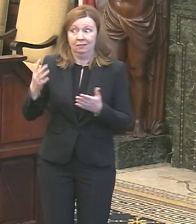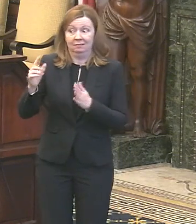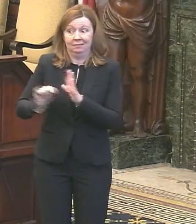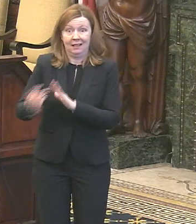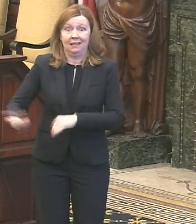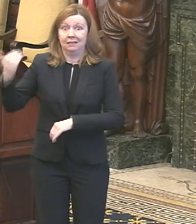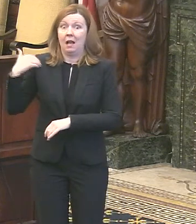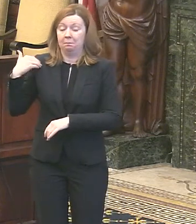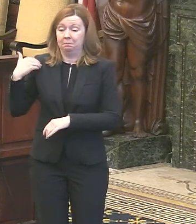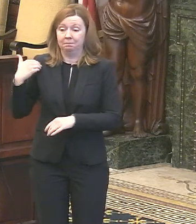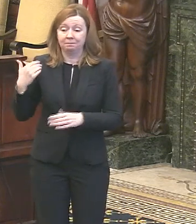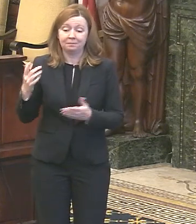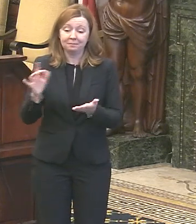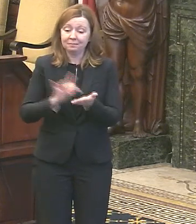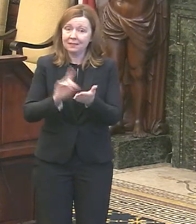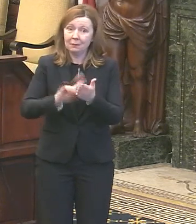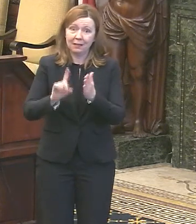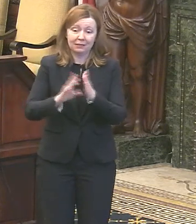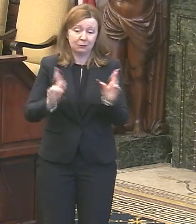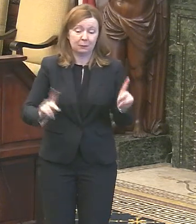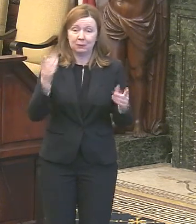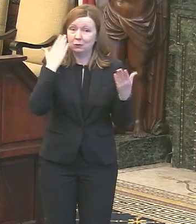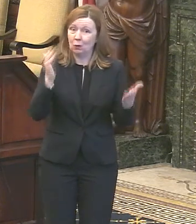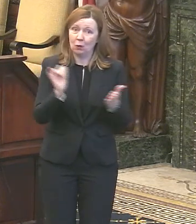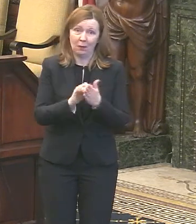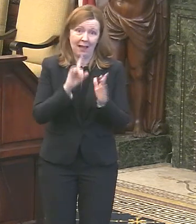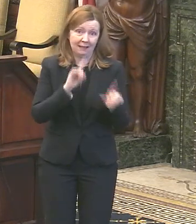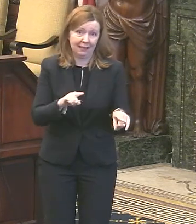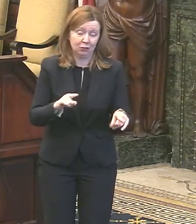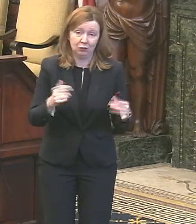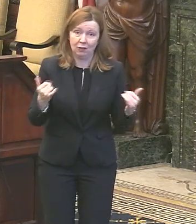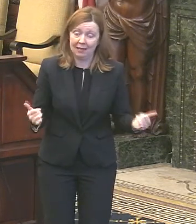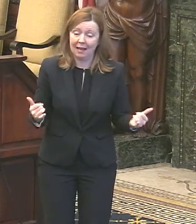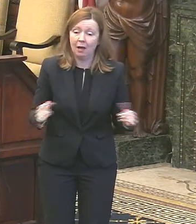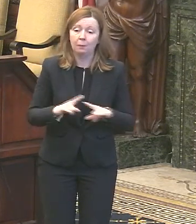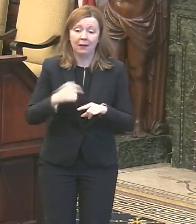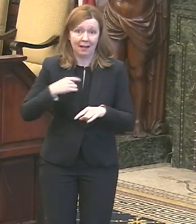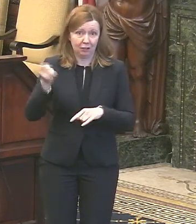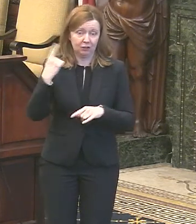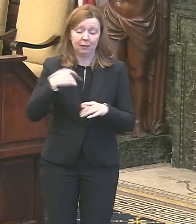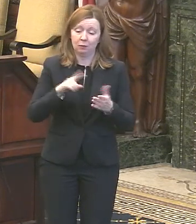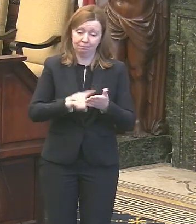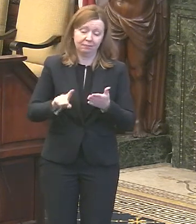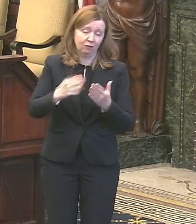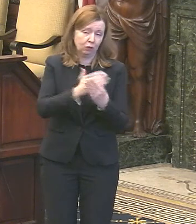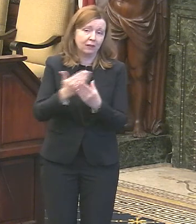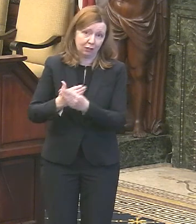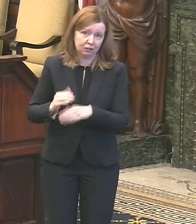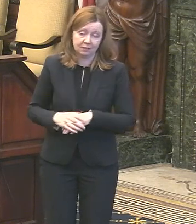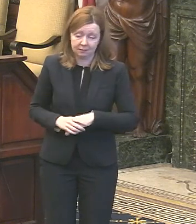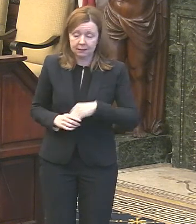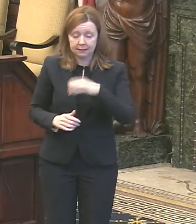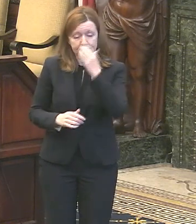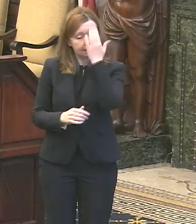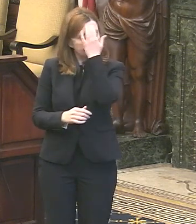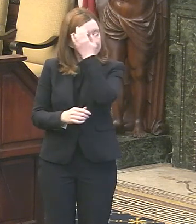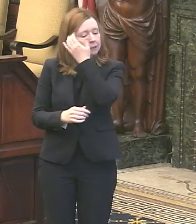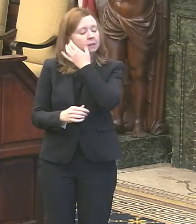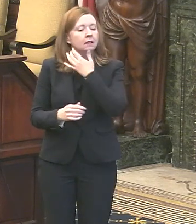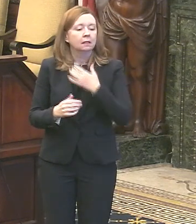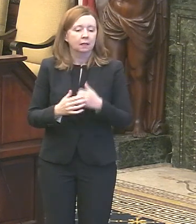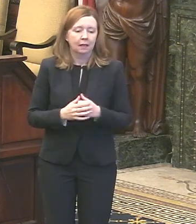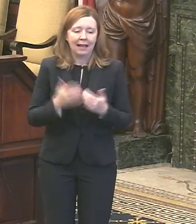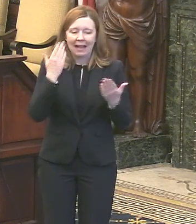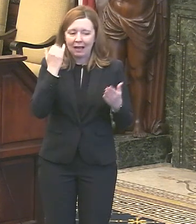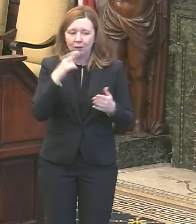Medical examiners, people don't know the answer to that now. I understand the medical examiner is looking for records to see if I can shed any light on that. Can you, and I